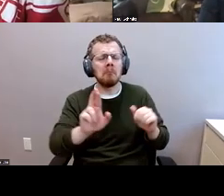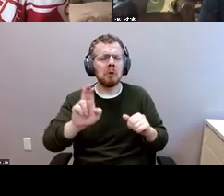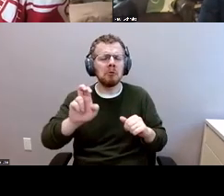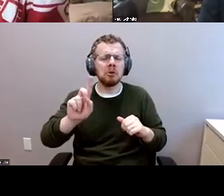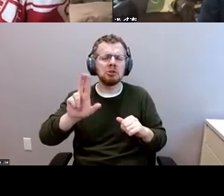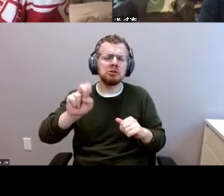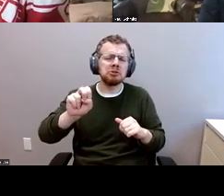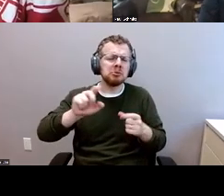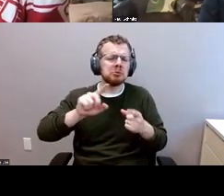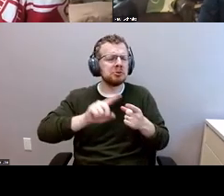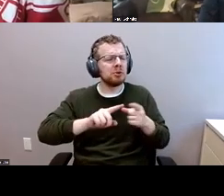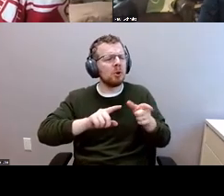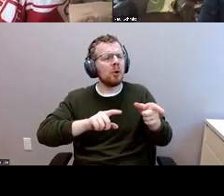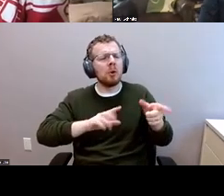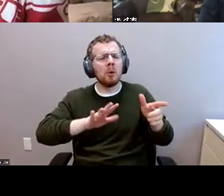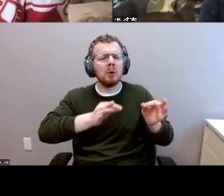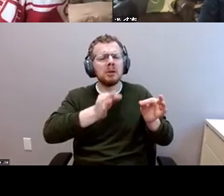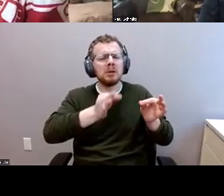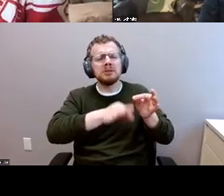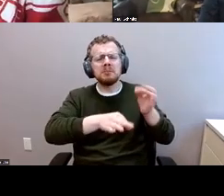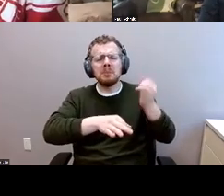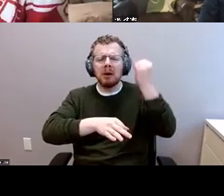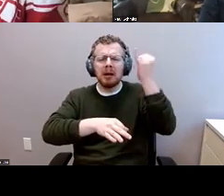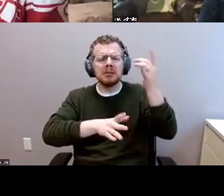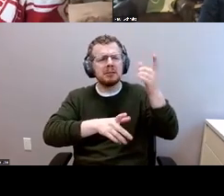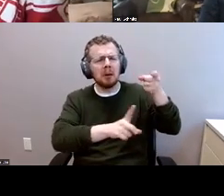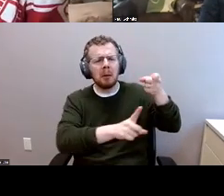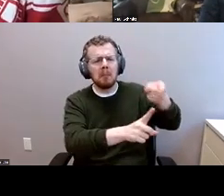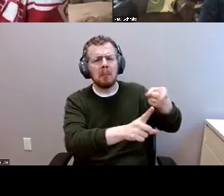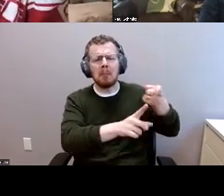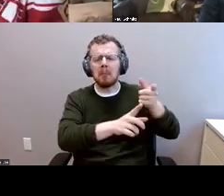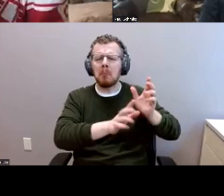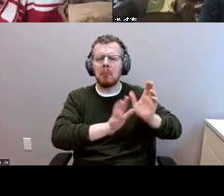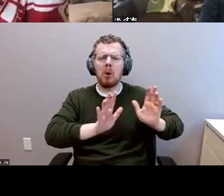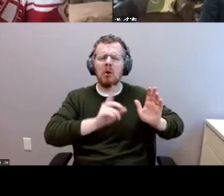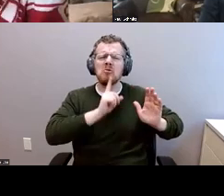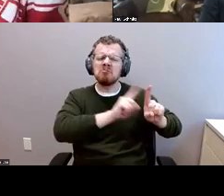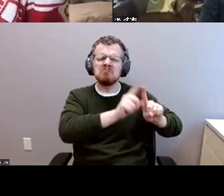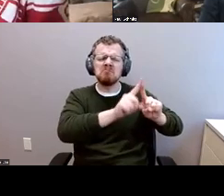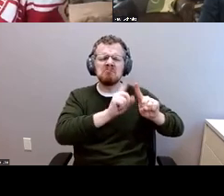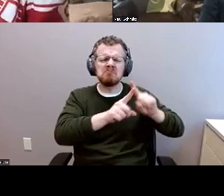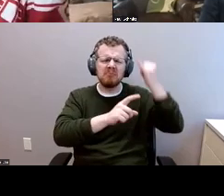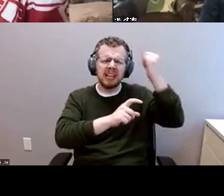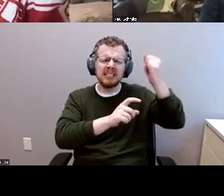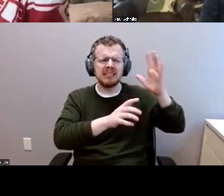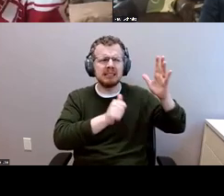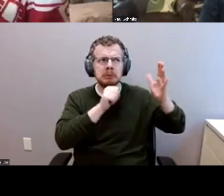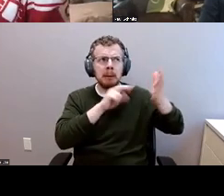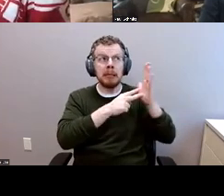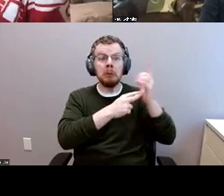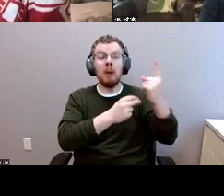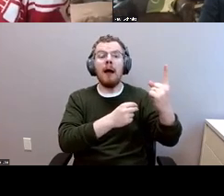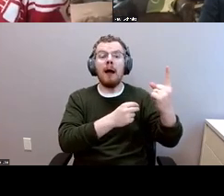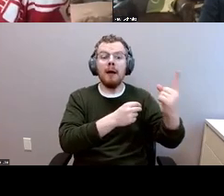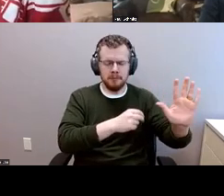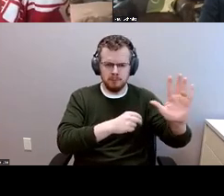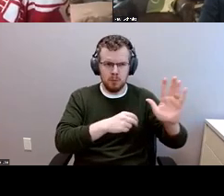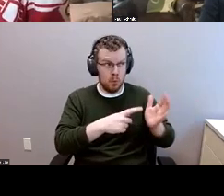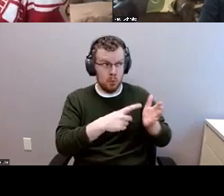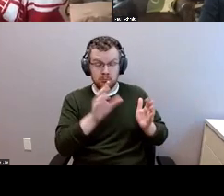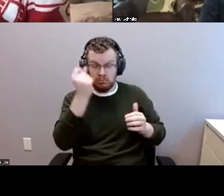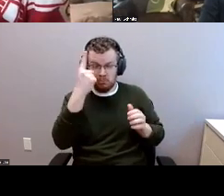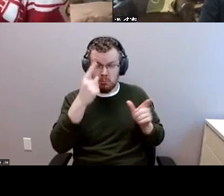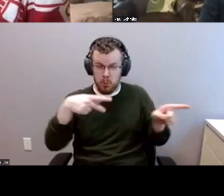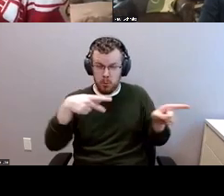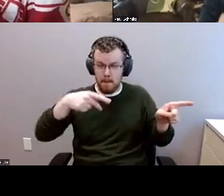to any simplistic idea, notion, or strategy. I just think it's so important that what Paul is talking